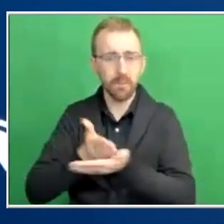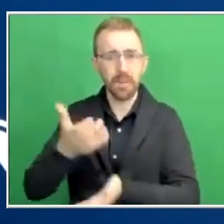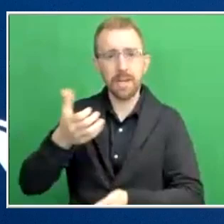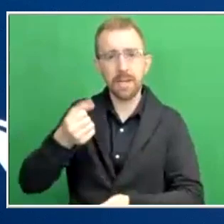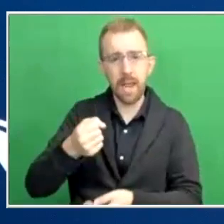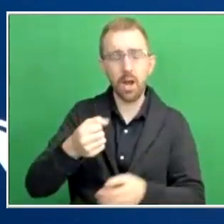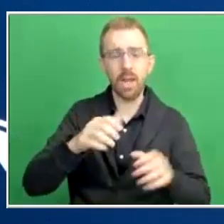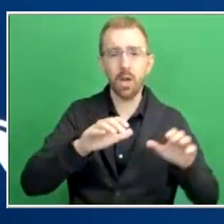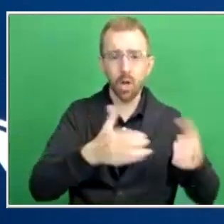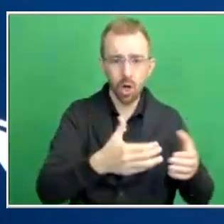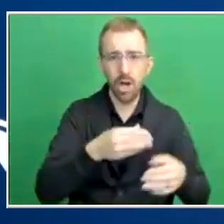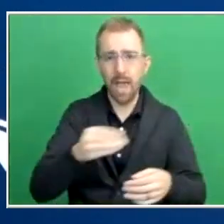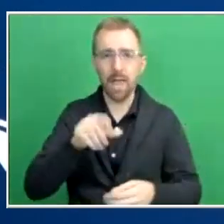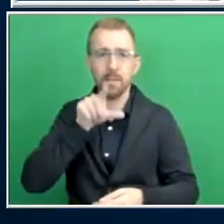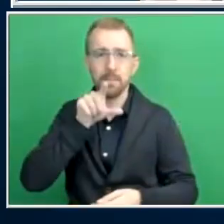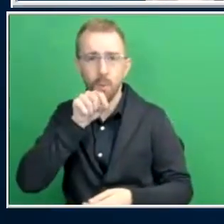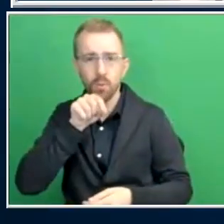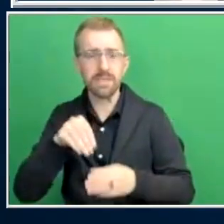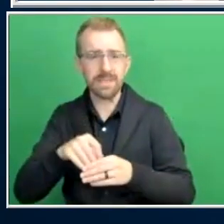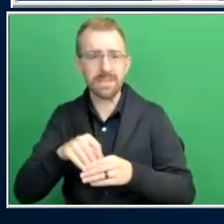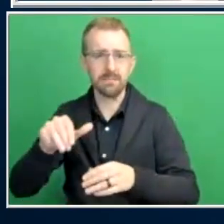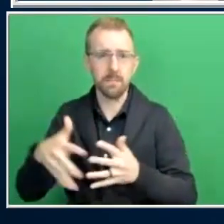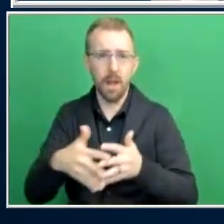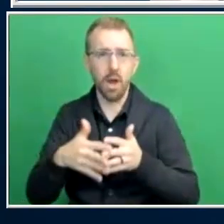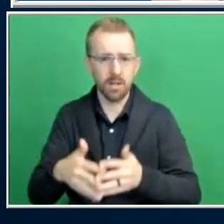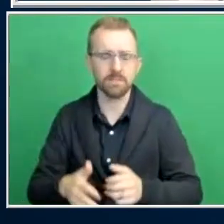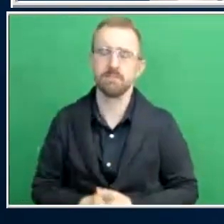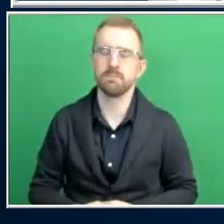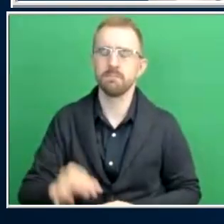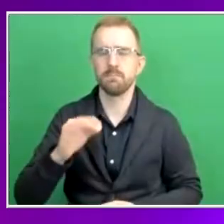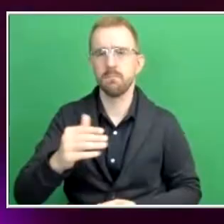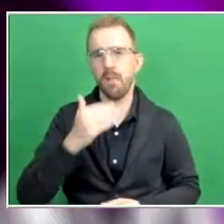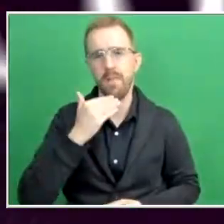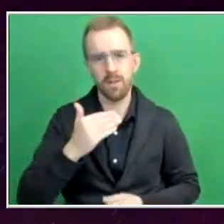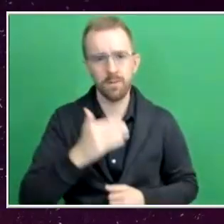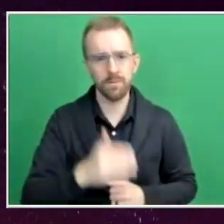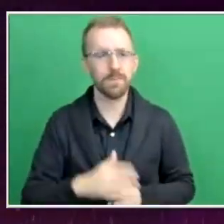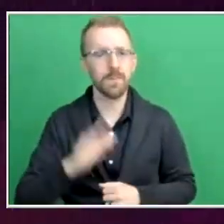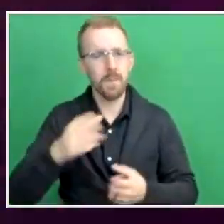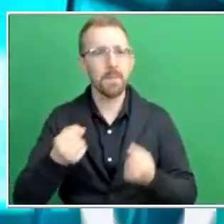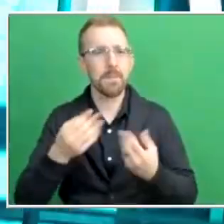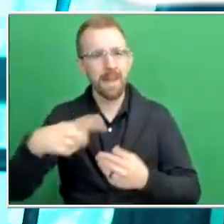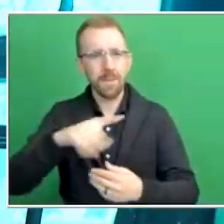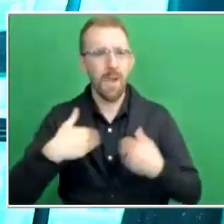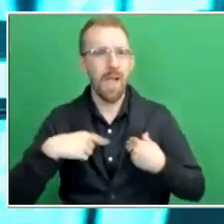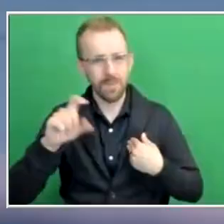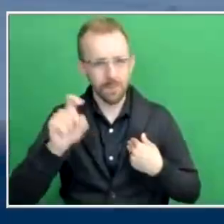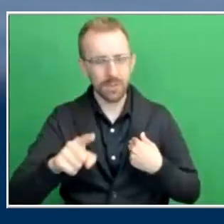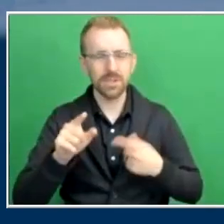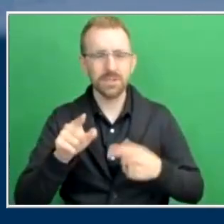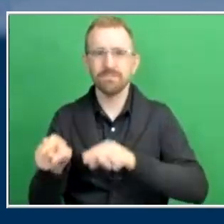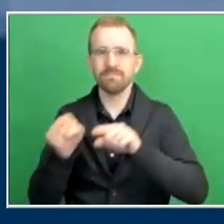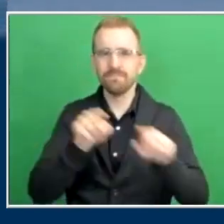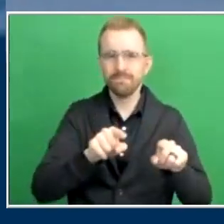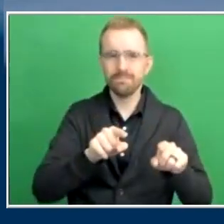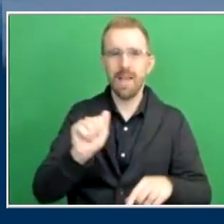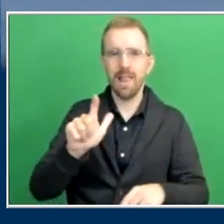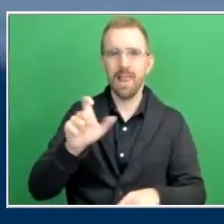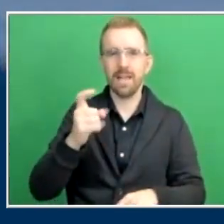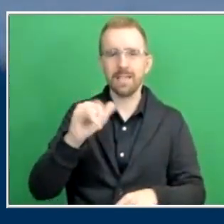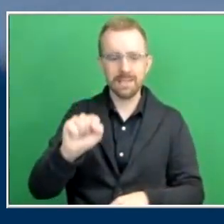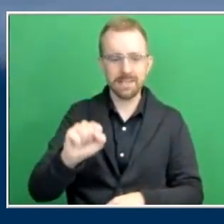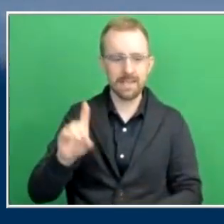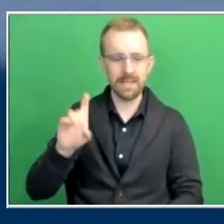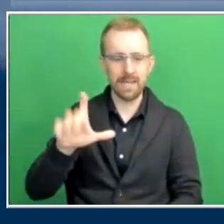in America at this point in time. All right. Thank you, sir. Yeah. We know many of you have questions. Let's head to Studio B with Alexis. Alexis Del